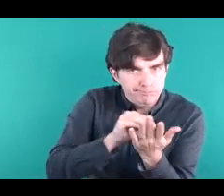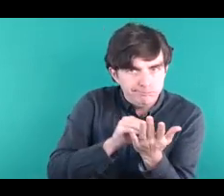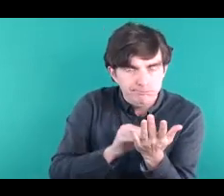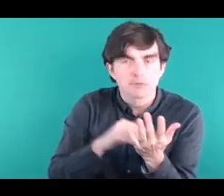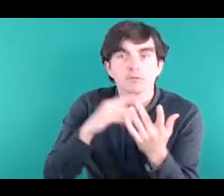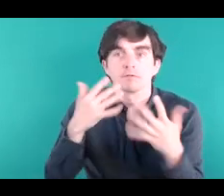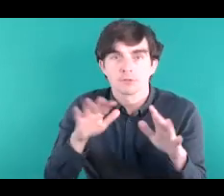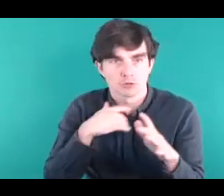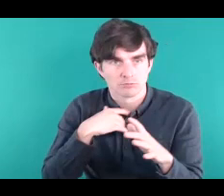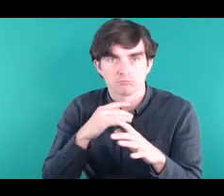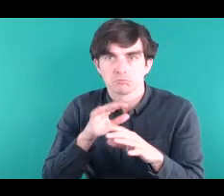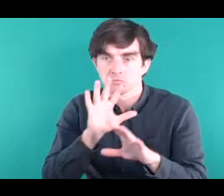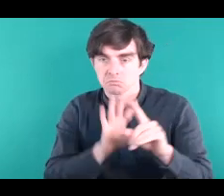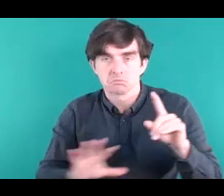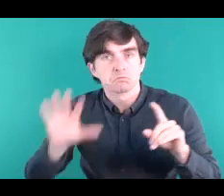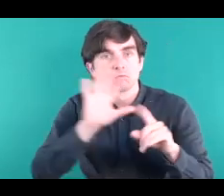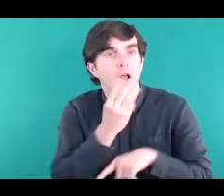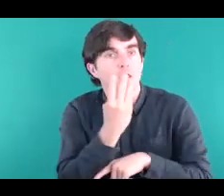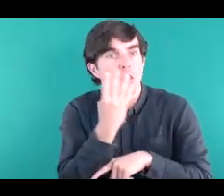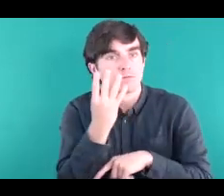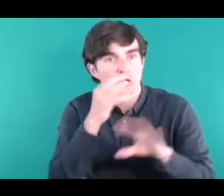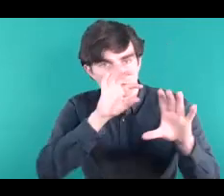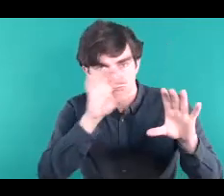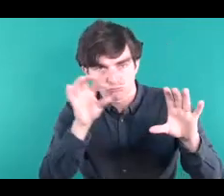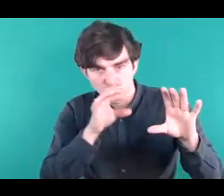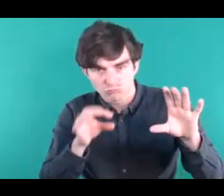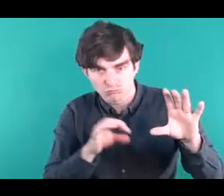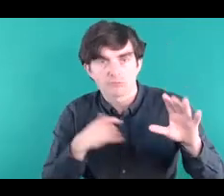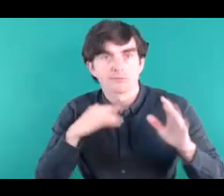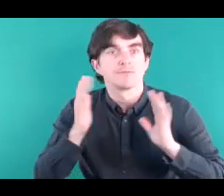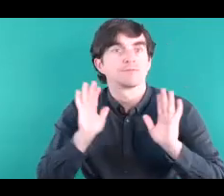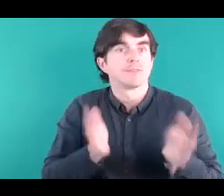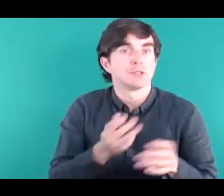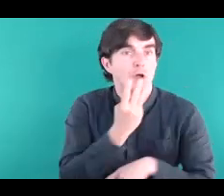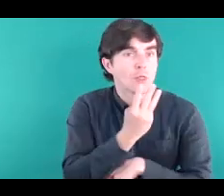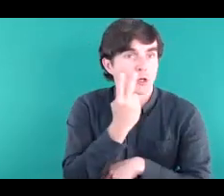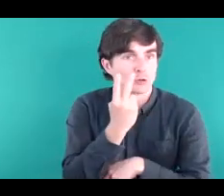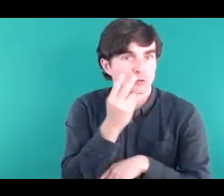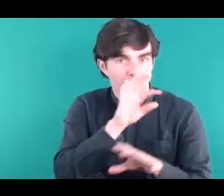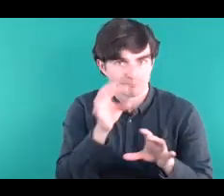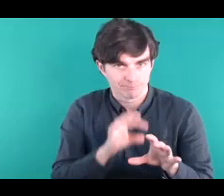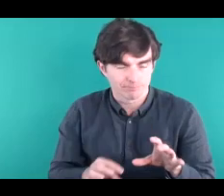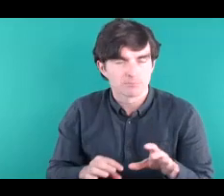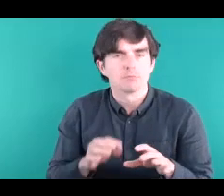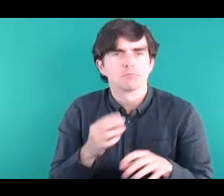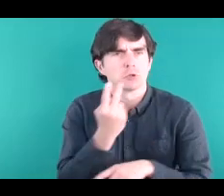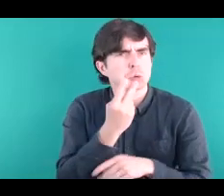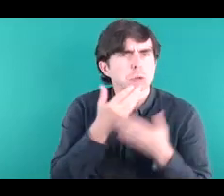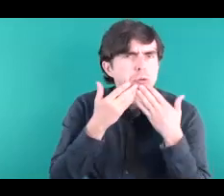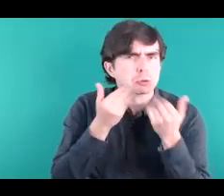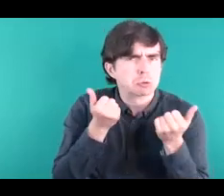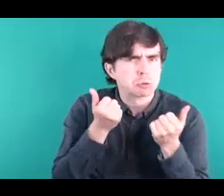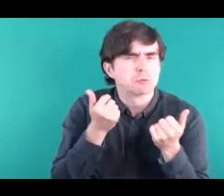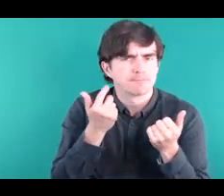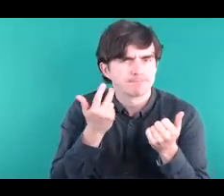in the other 2 provinces, there have been few engagement